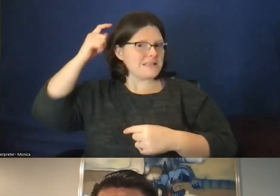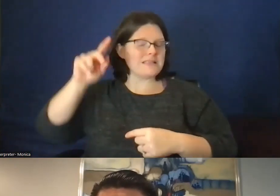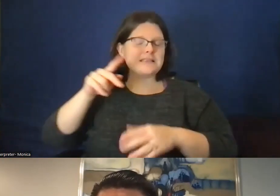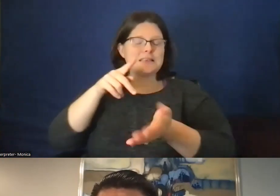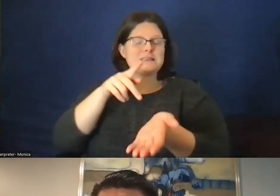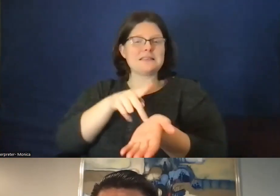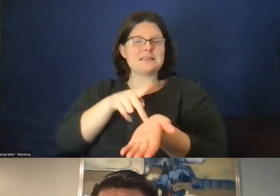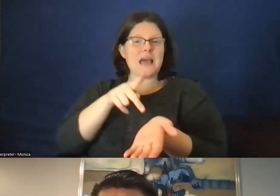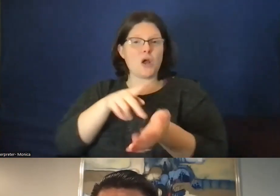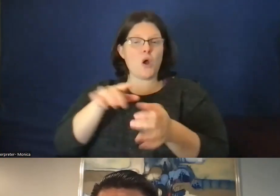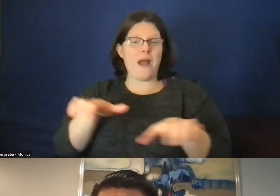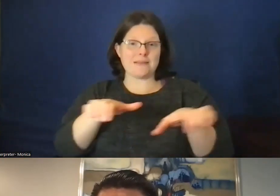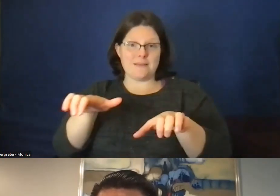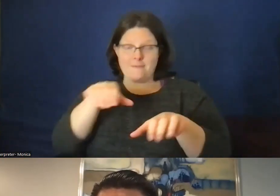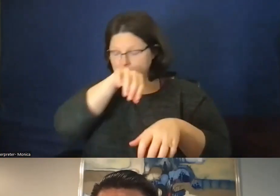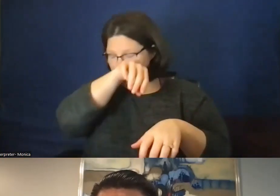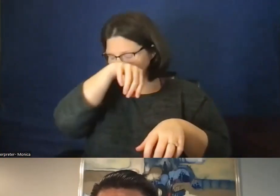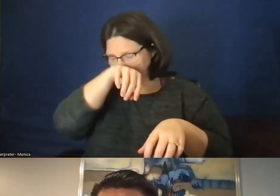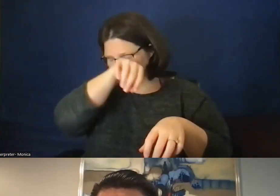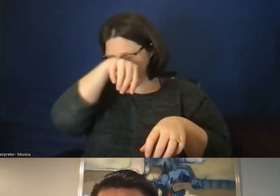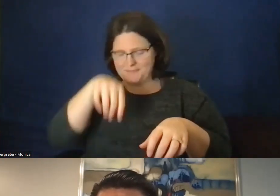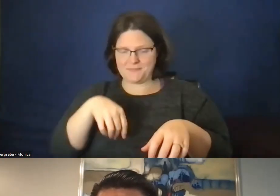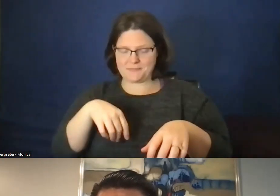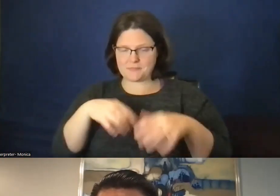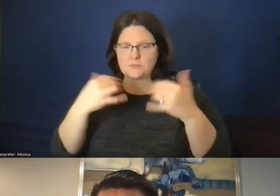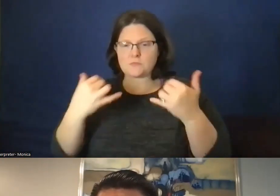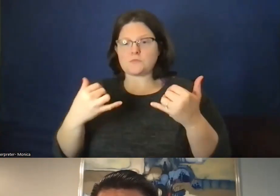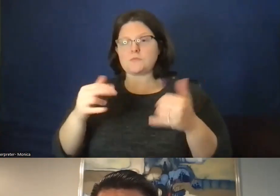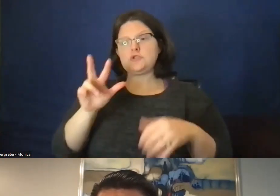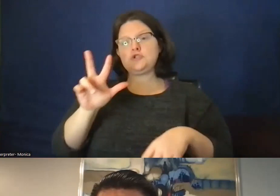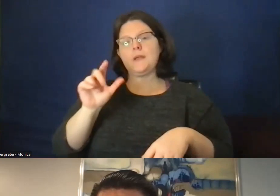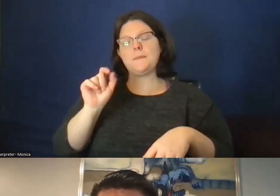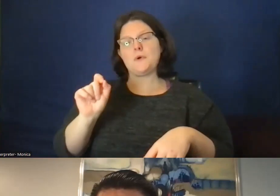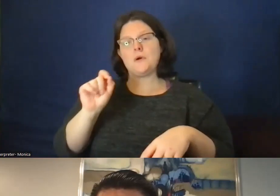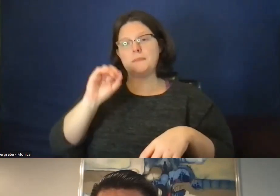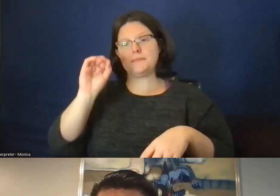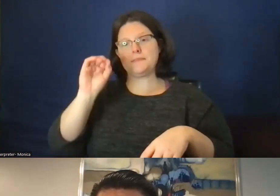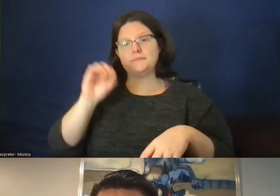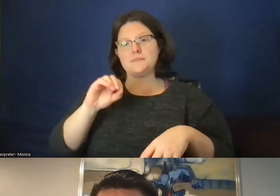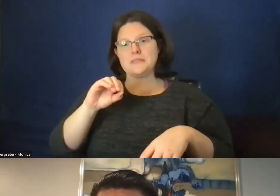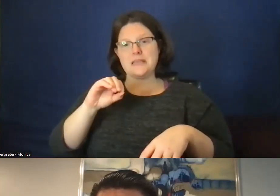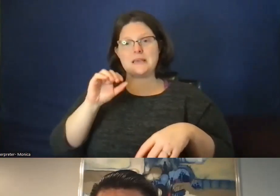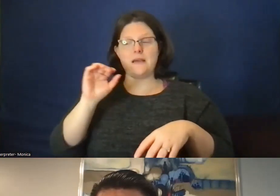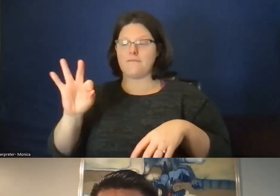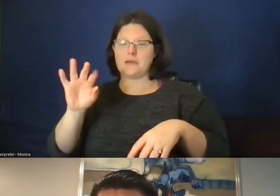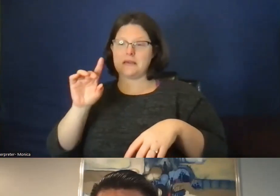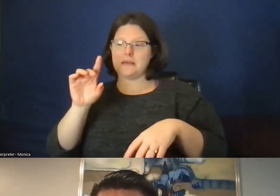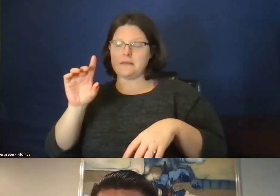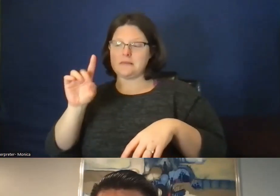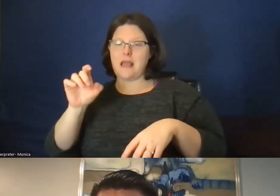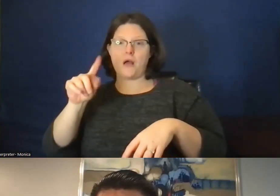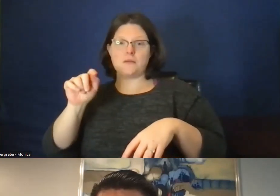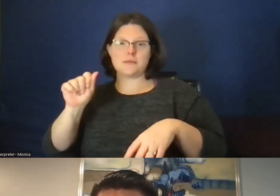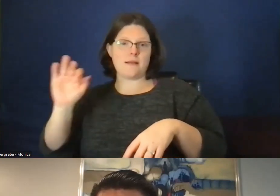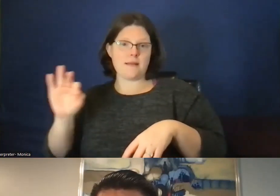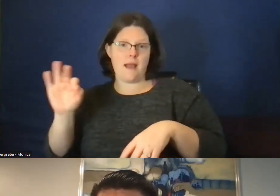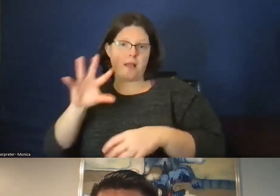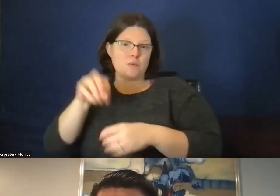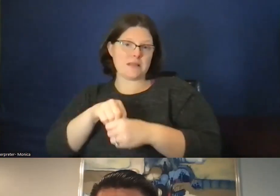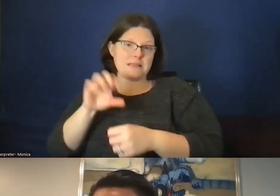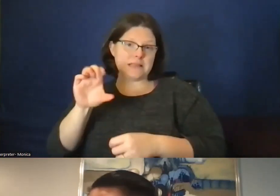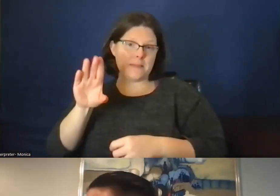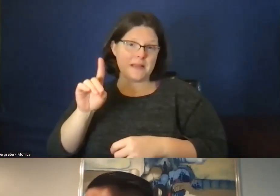And the current limit is 0.3% of THC delta 9 in CBD products, but